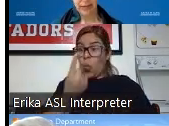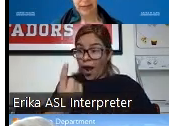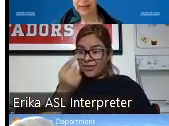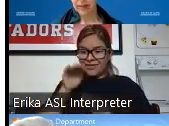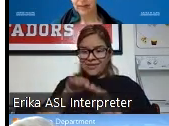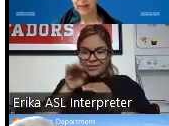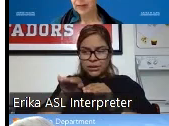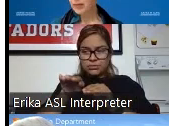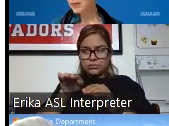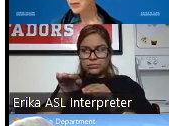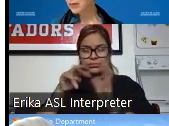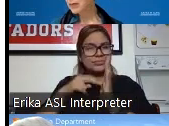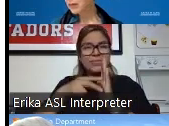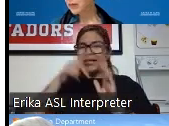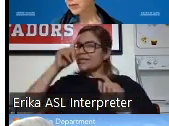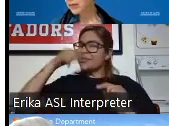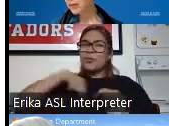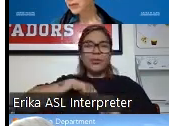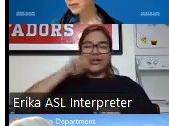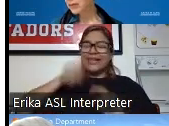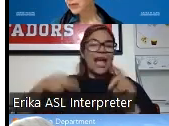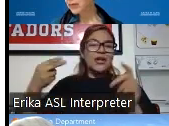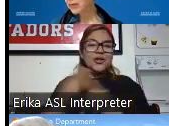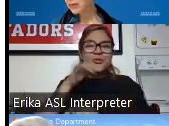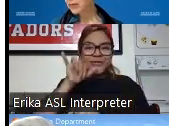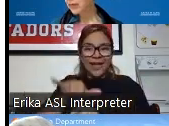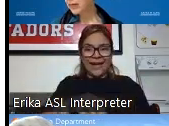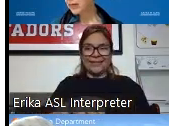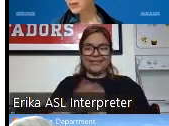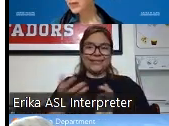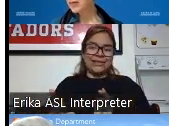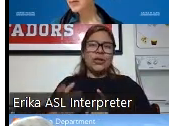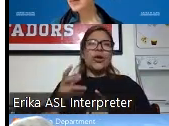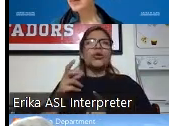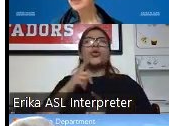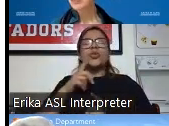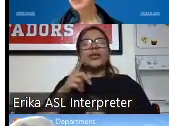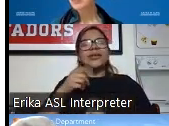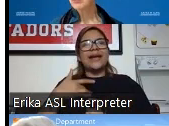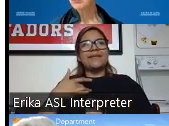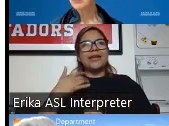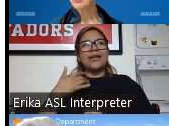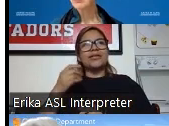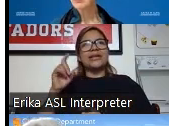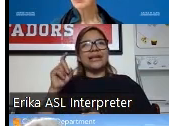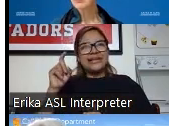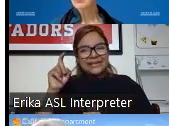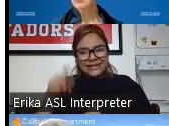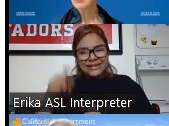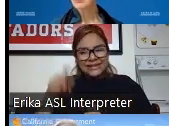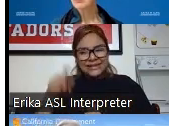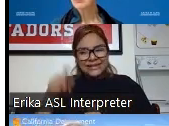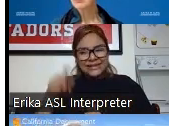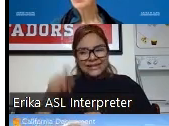no, we cannot use that unit? So I really feel that a more education needs to be made to city